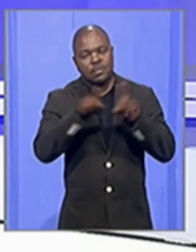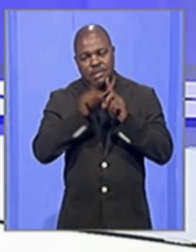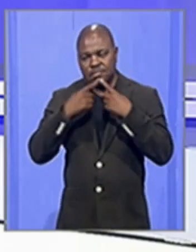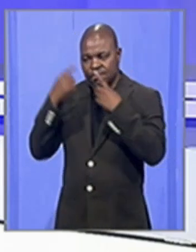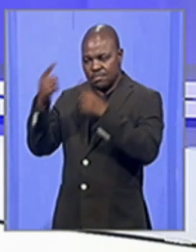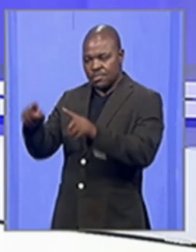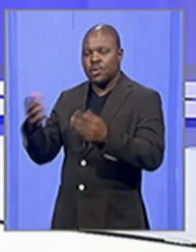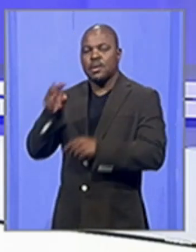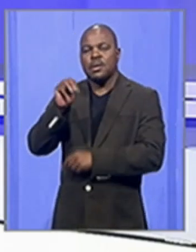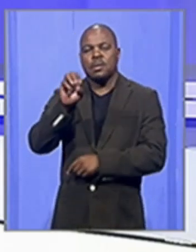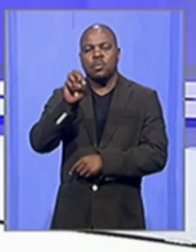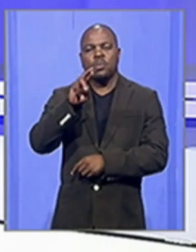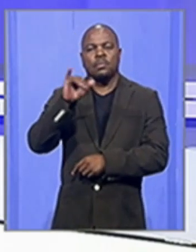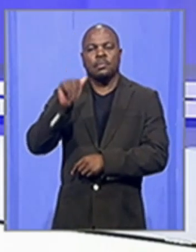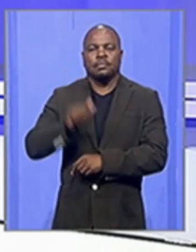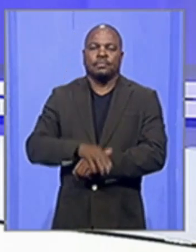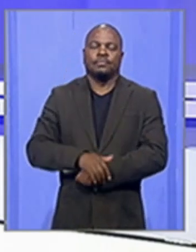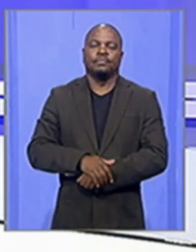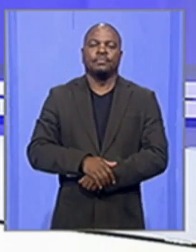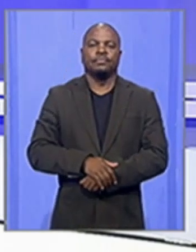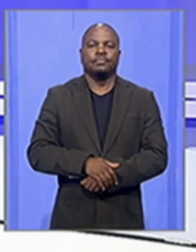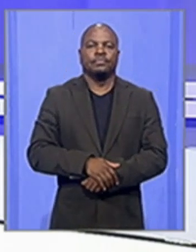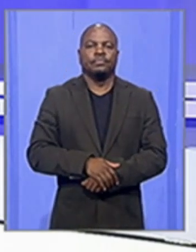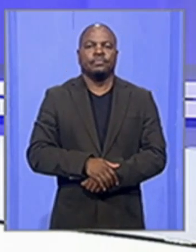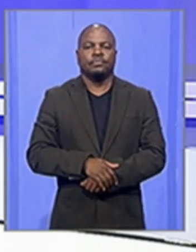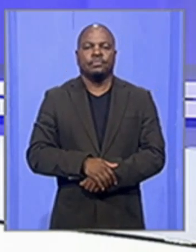kwa Moria.